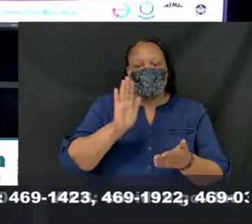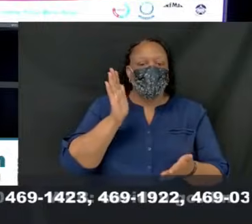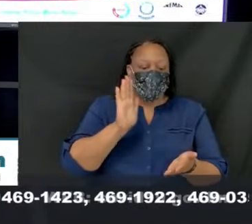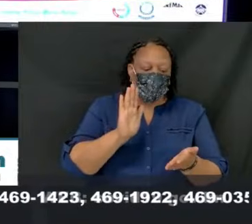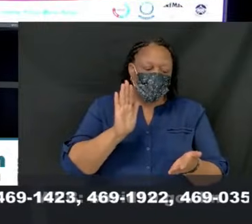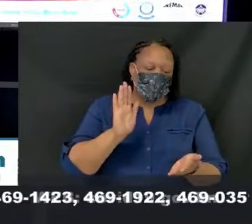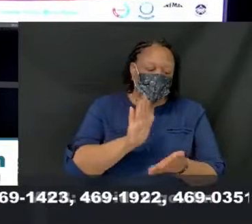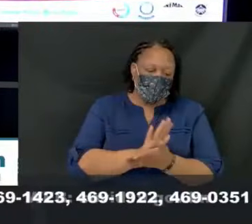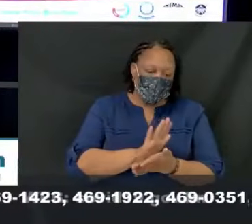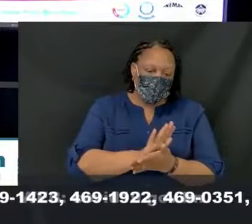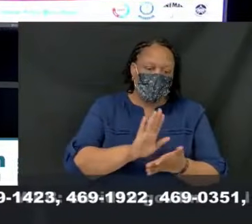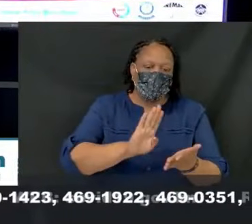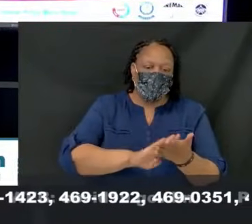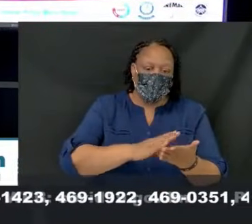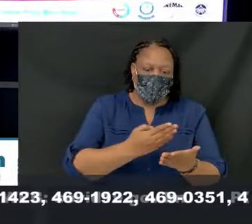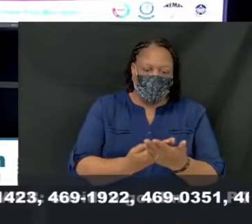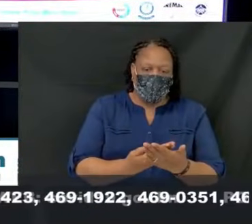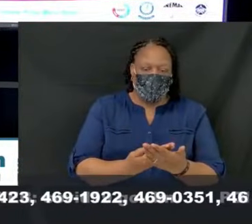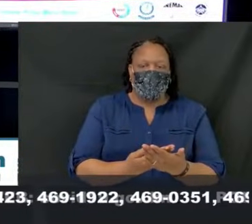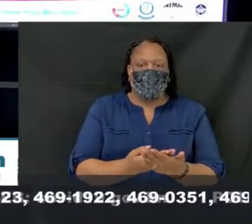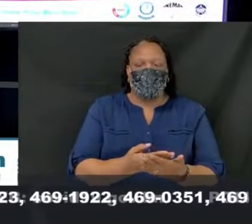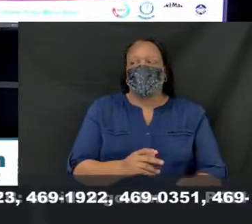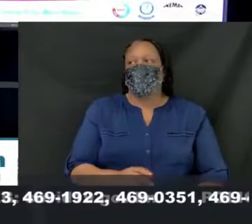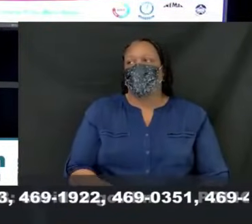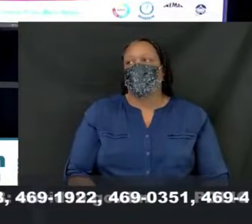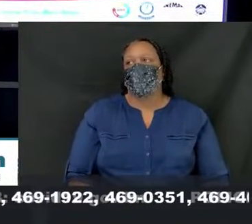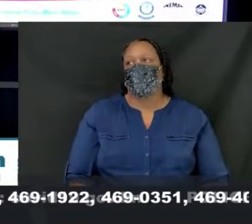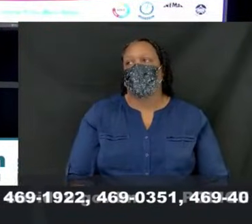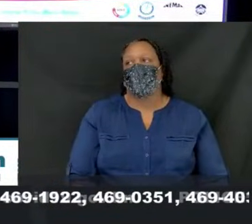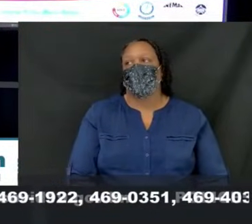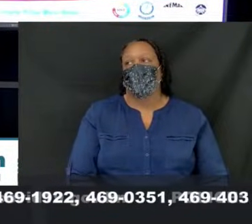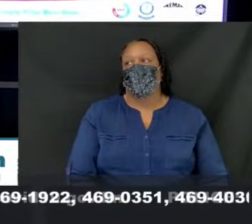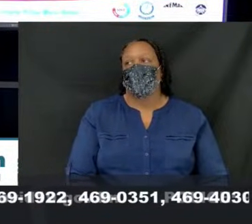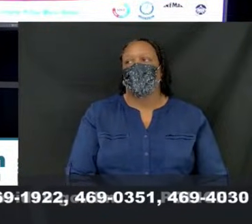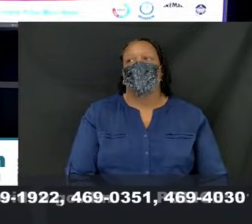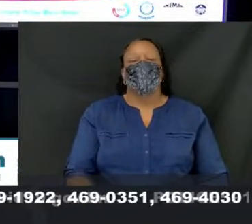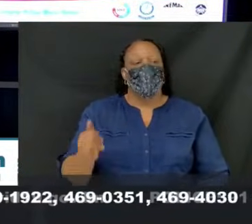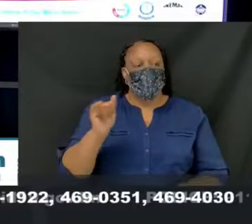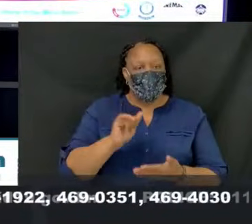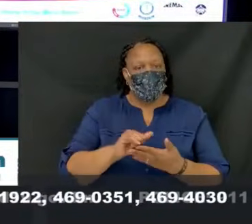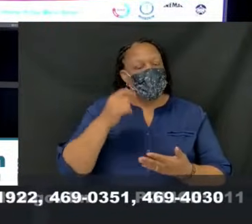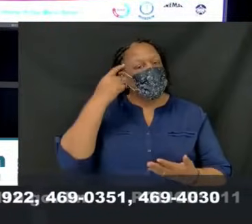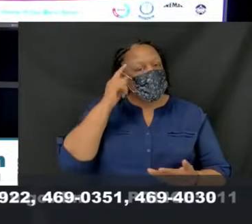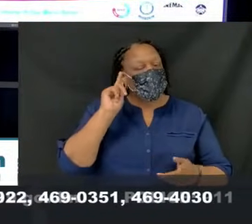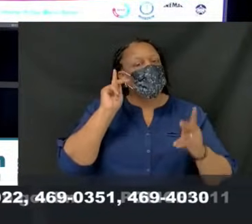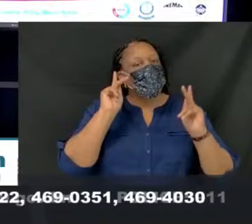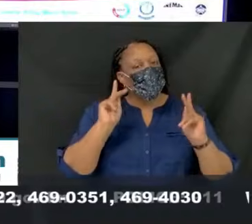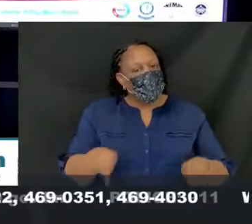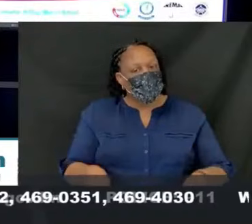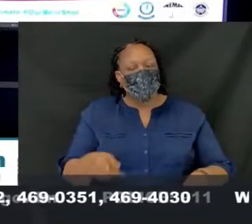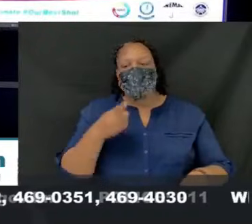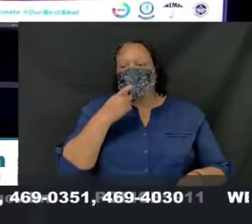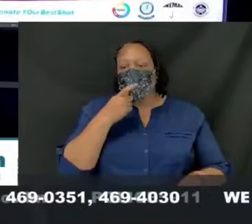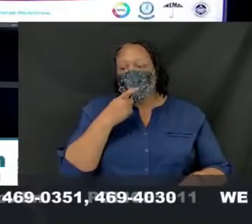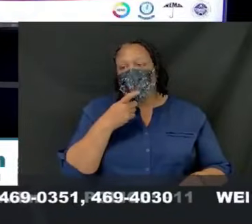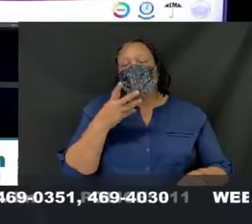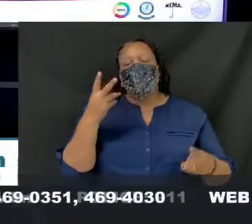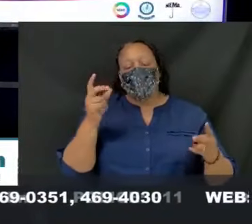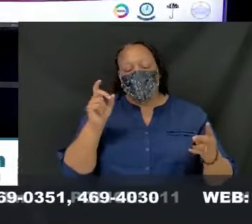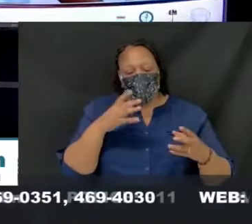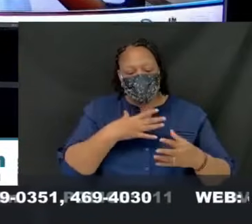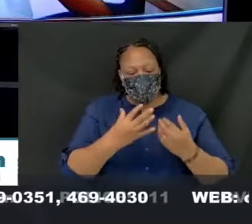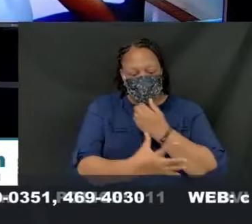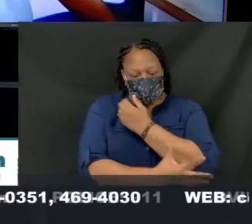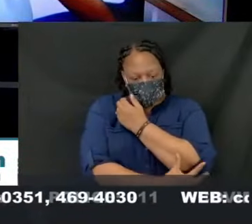that food will also be utilized for persons who go into quarantine and isolation, who need